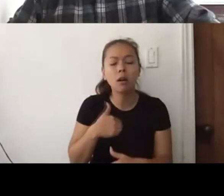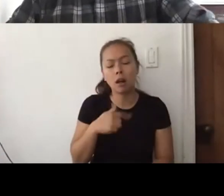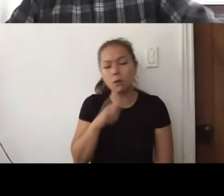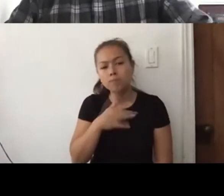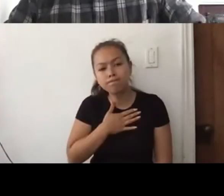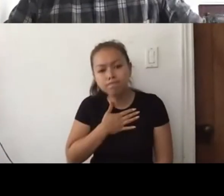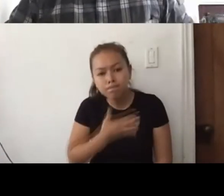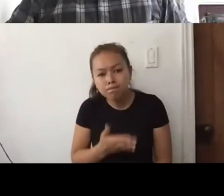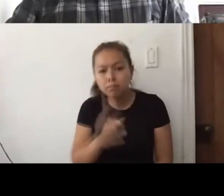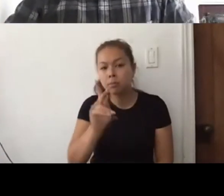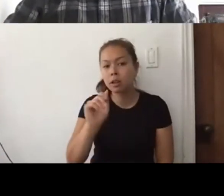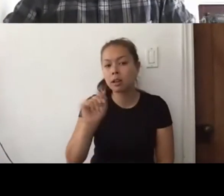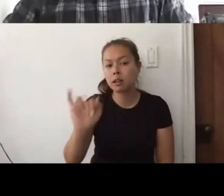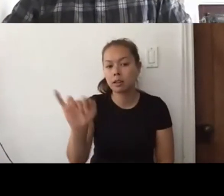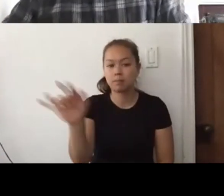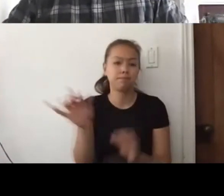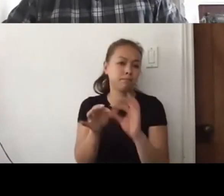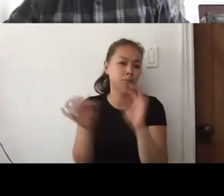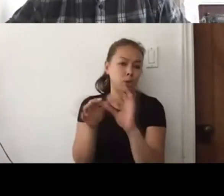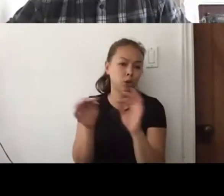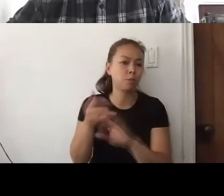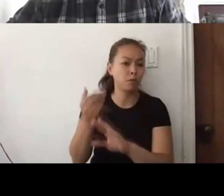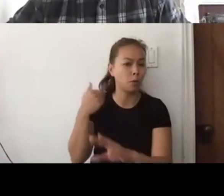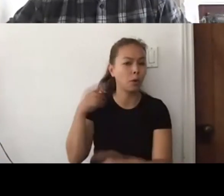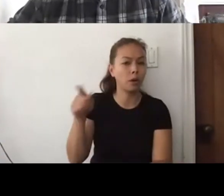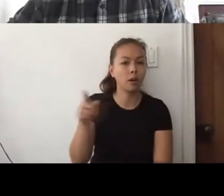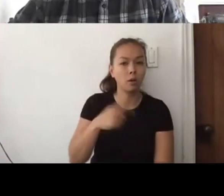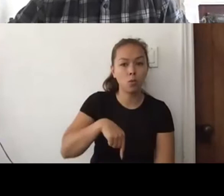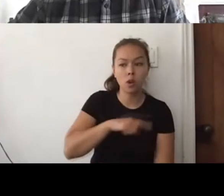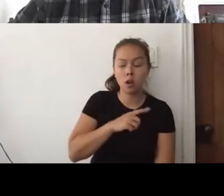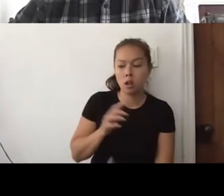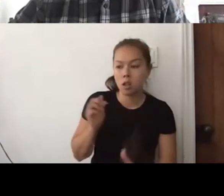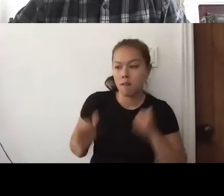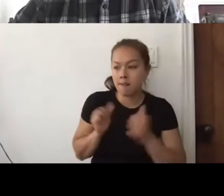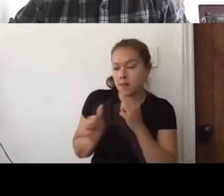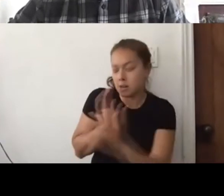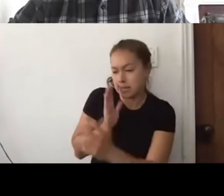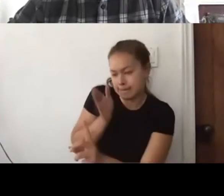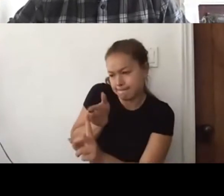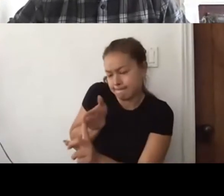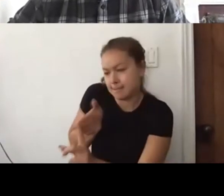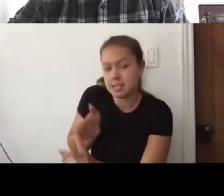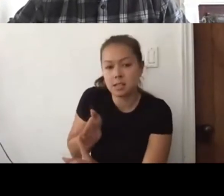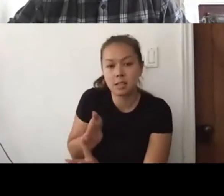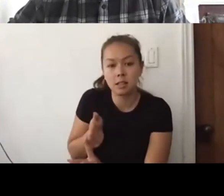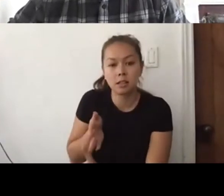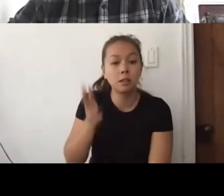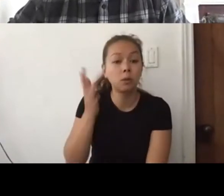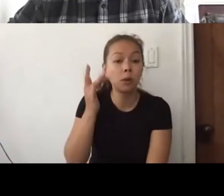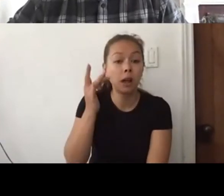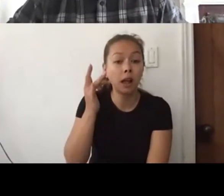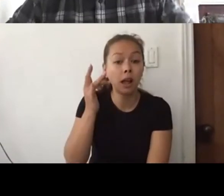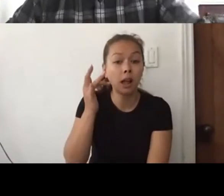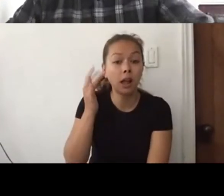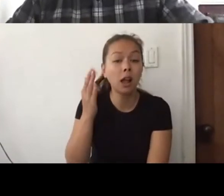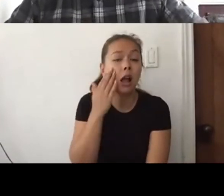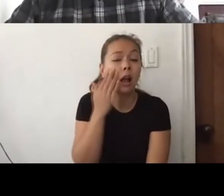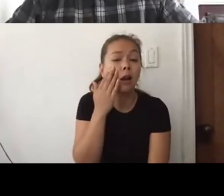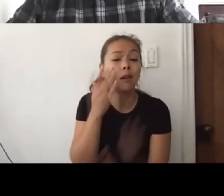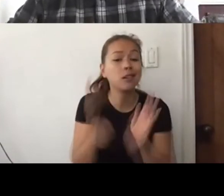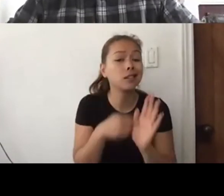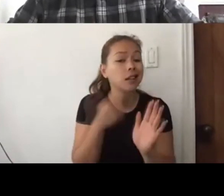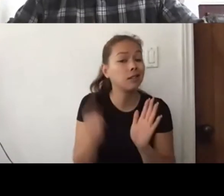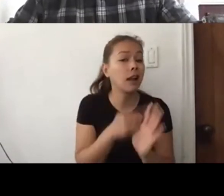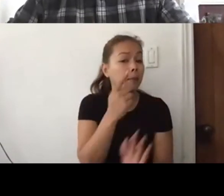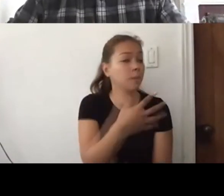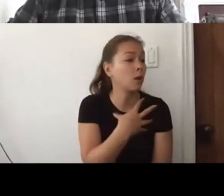efforts towards where it matters, because I know too many times where call outs and call ins have honestly just led to harm and